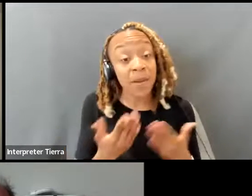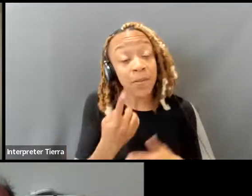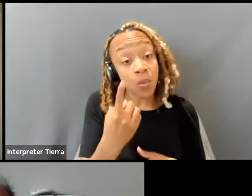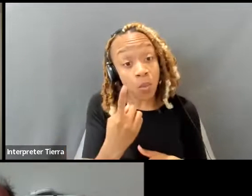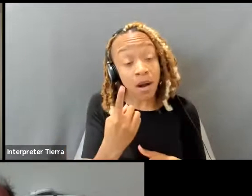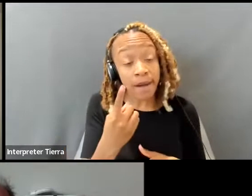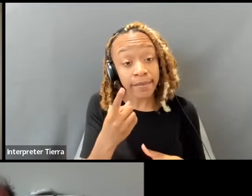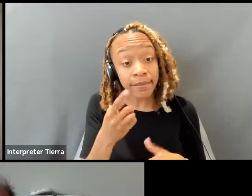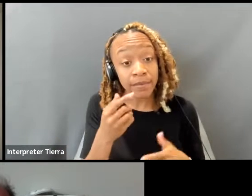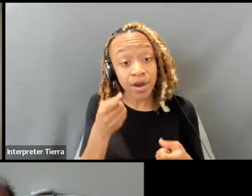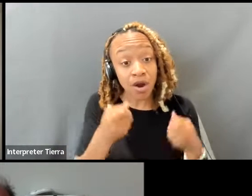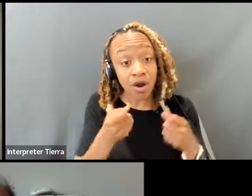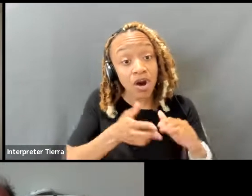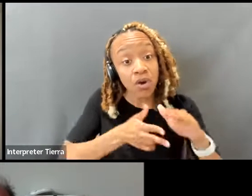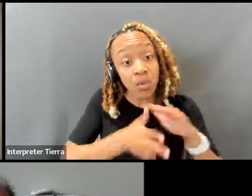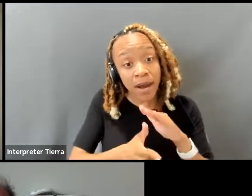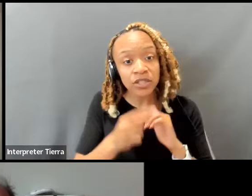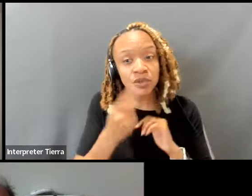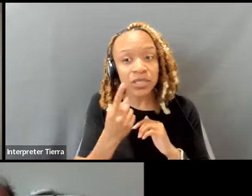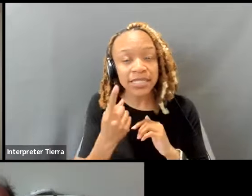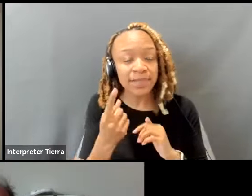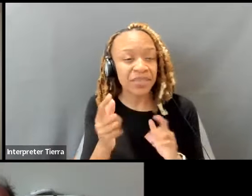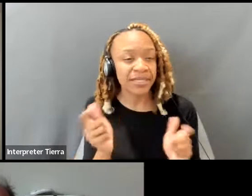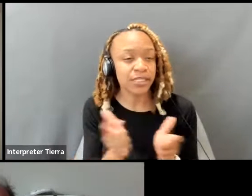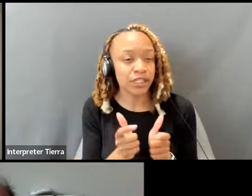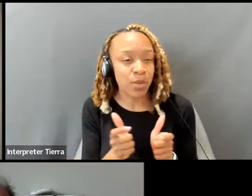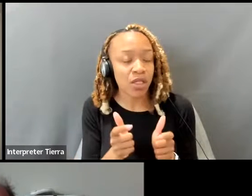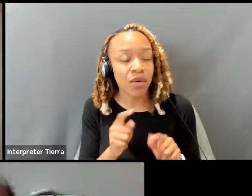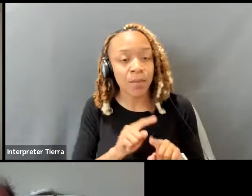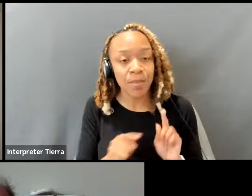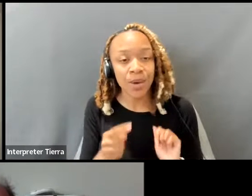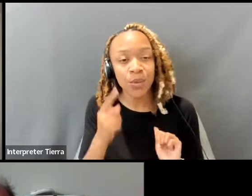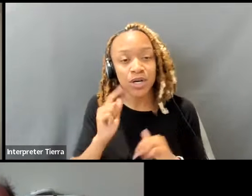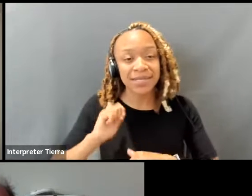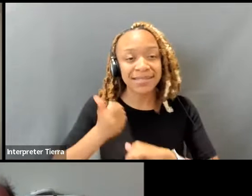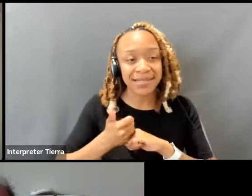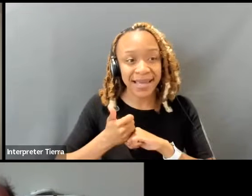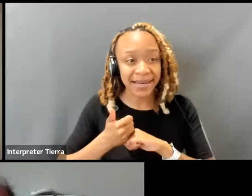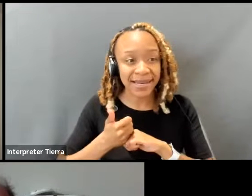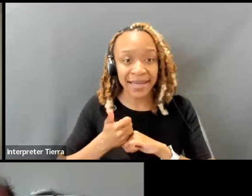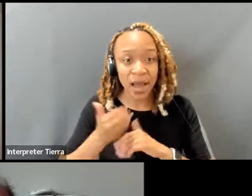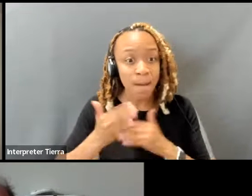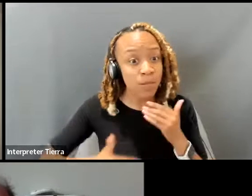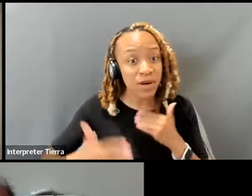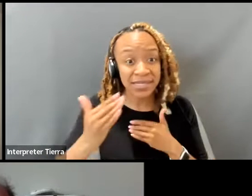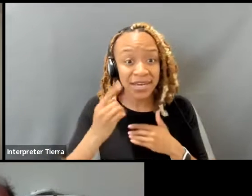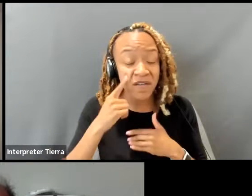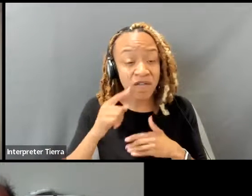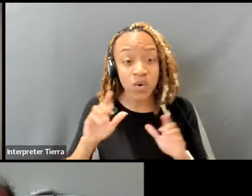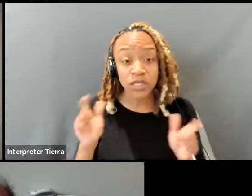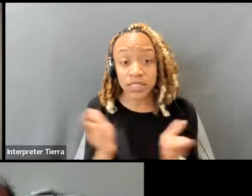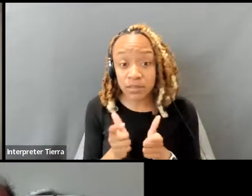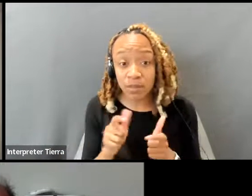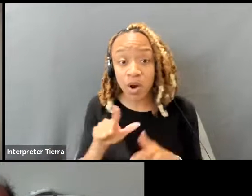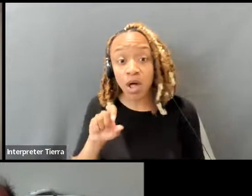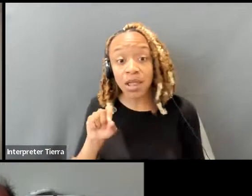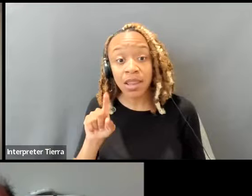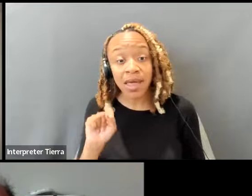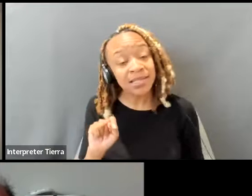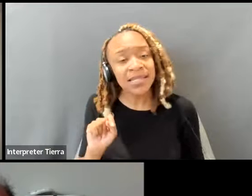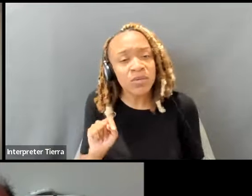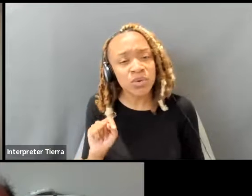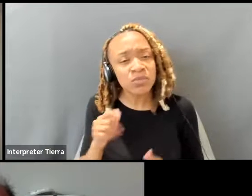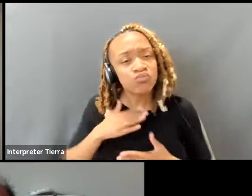smaller. But I think we're setting a precedent for these smaller lots that we're willing to allow them to